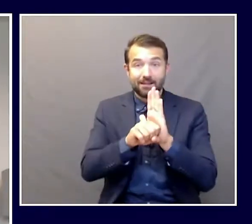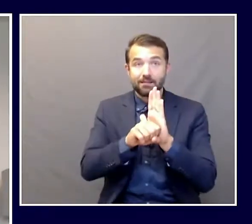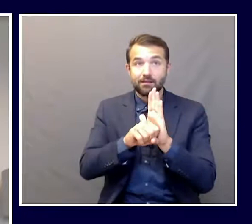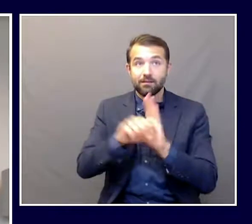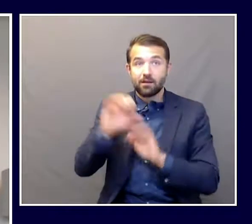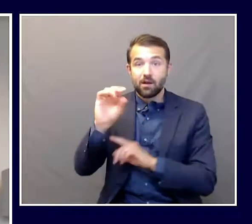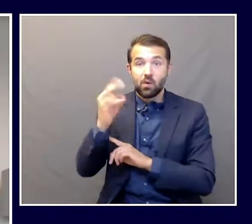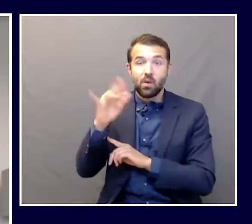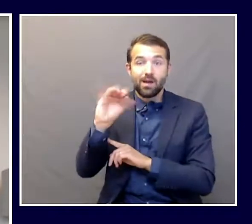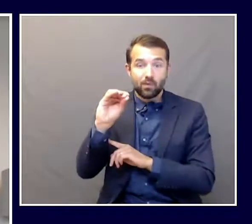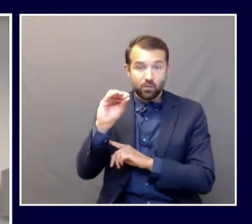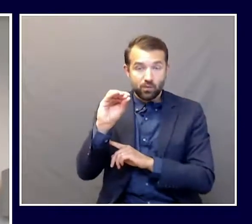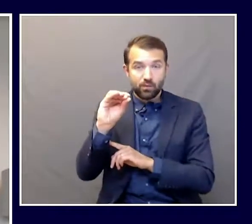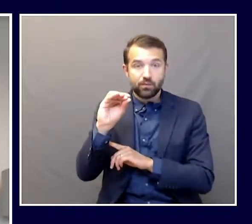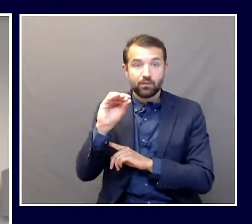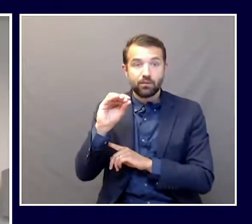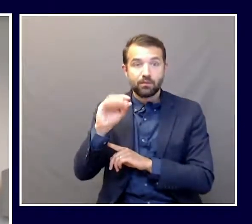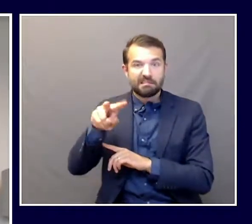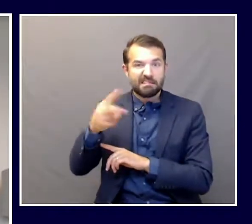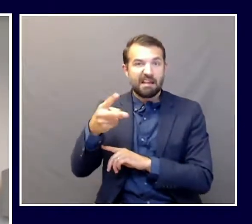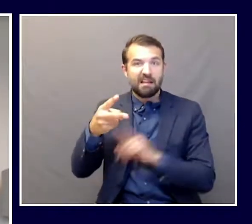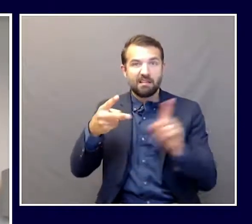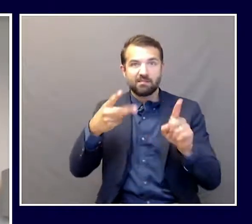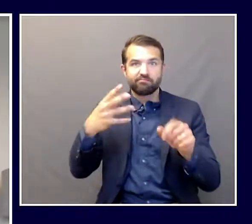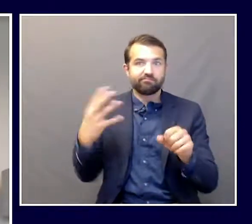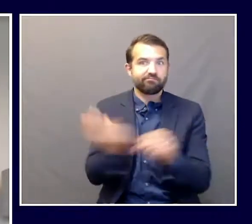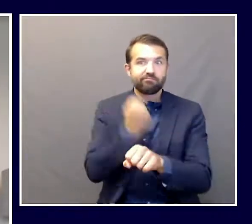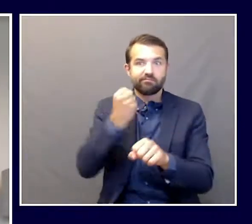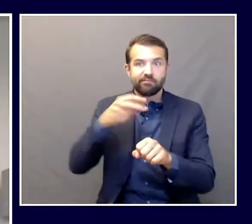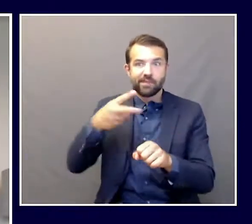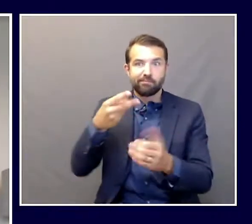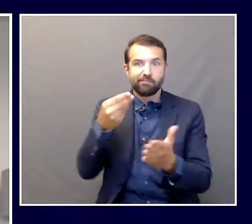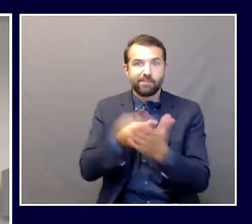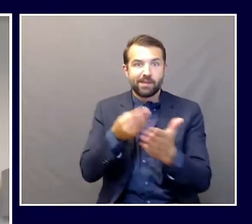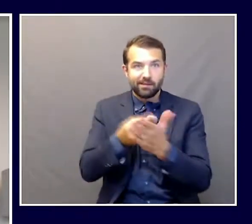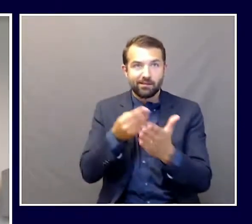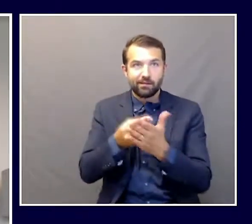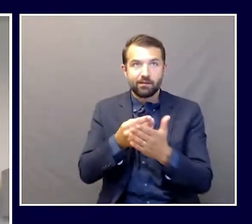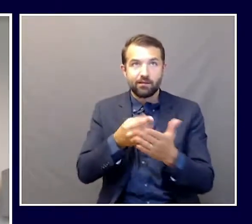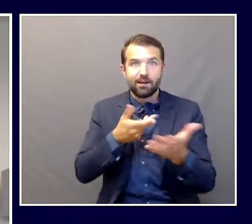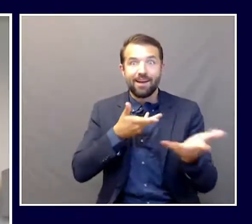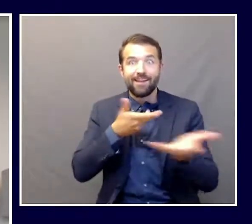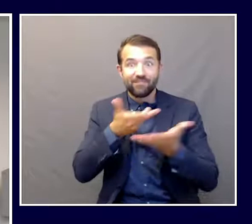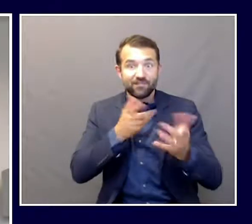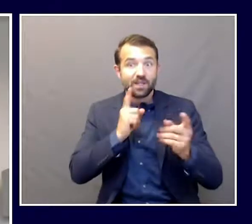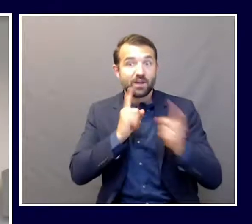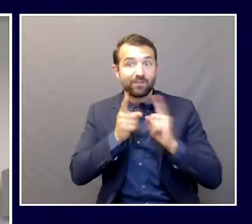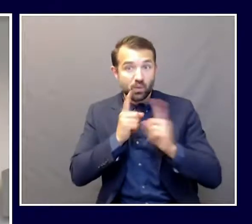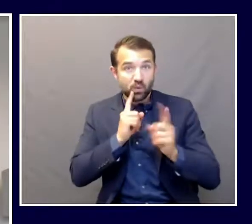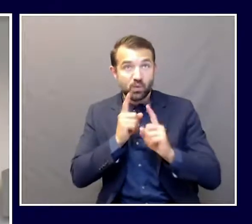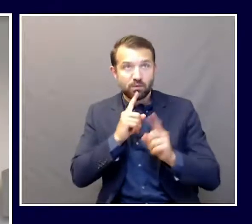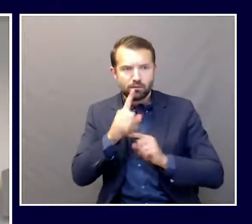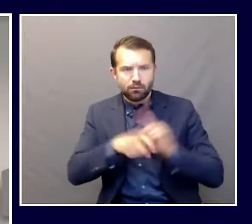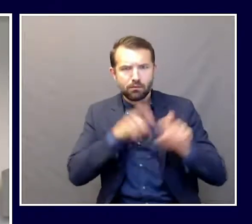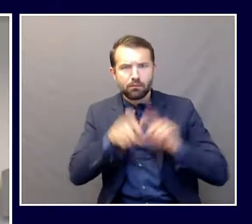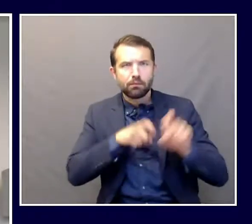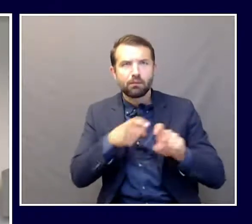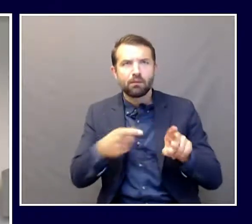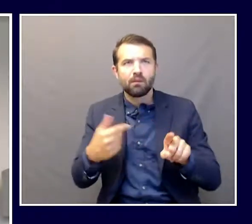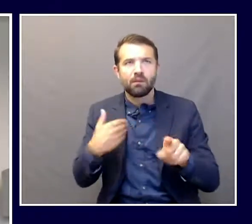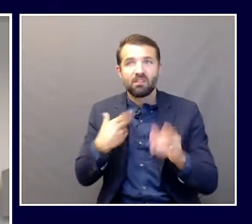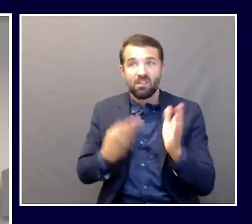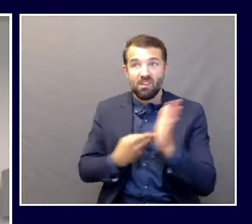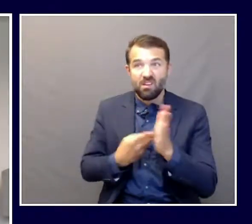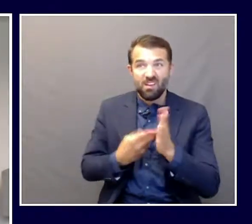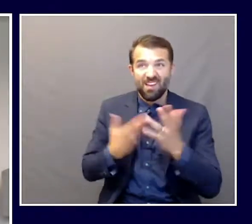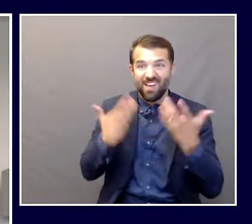that when he was interviewed, he said straight up, I wasn't really going to get the vaccine, but then I heard about this chance to win money, and that's when I